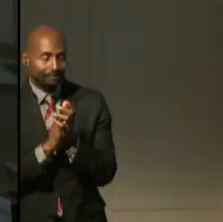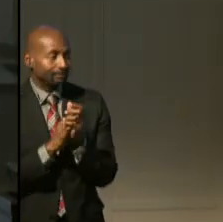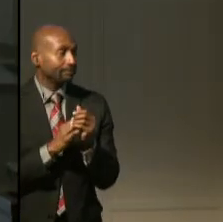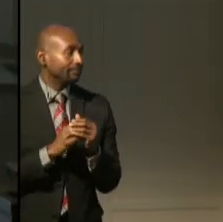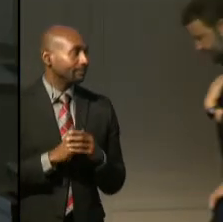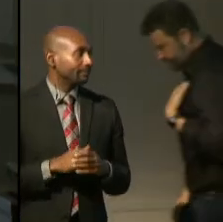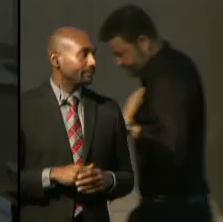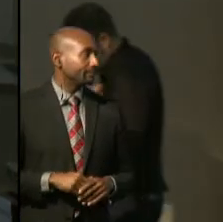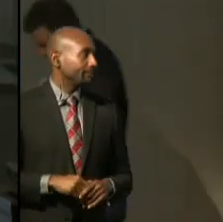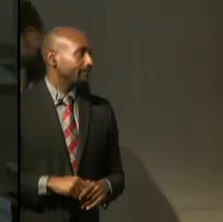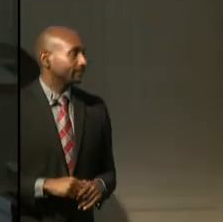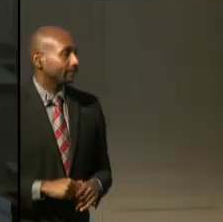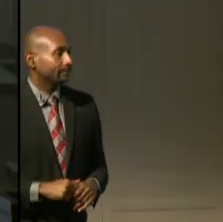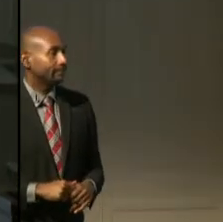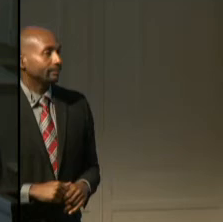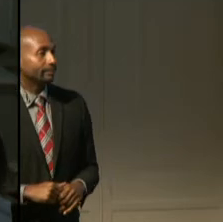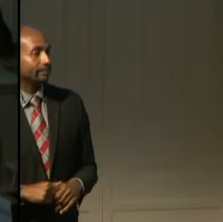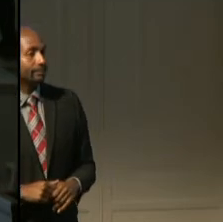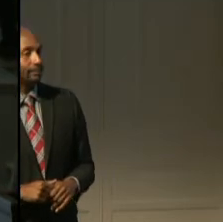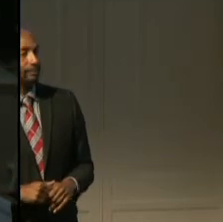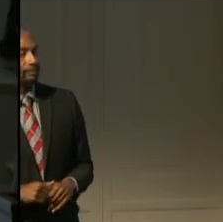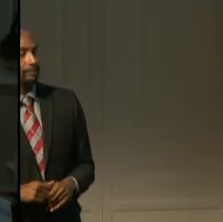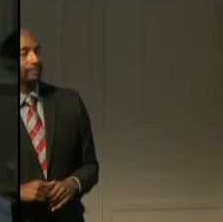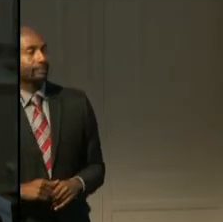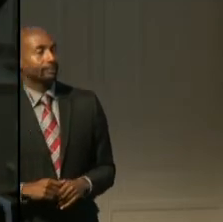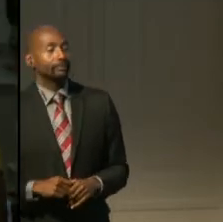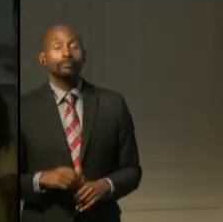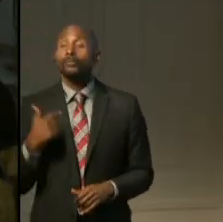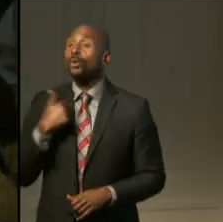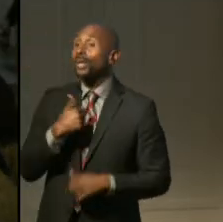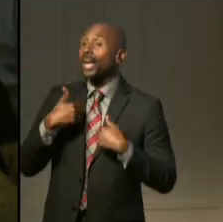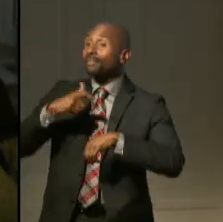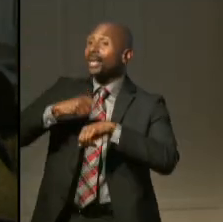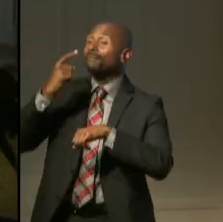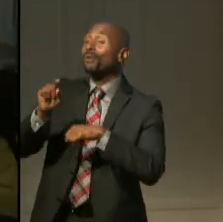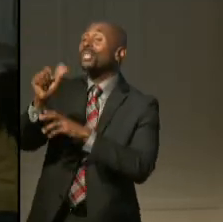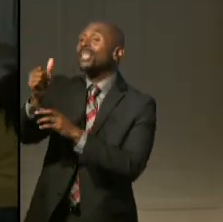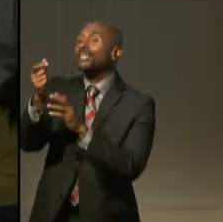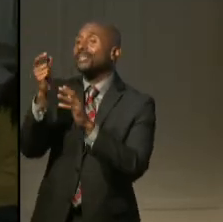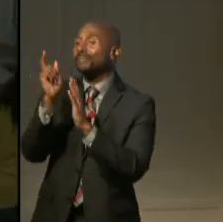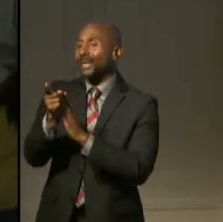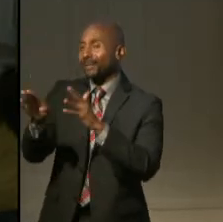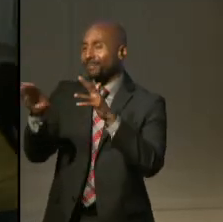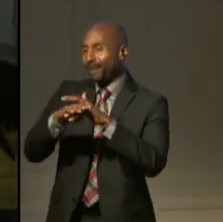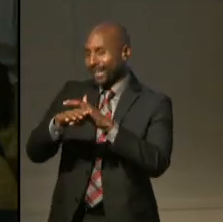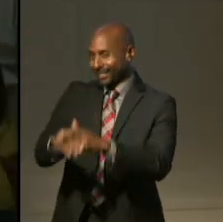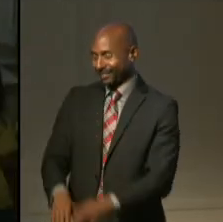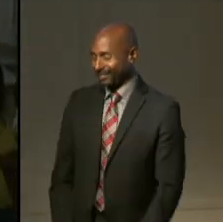But we do have time for a 10-minute break.